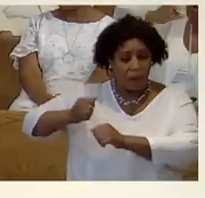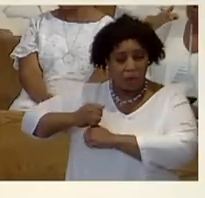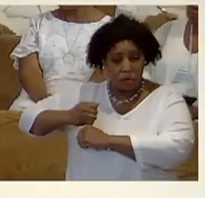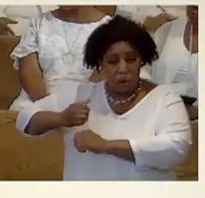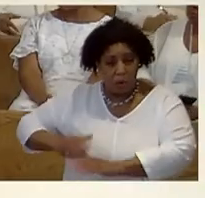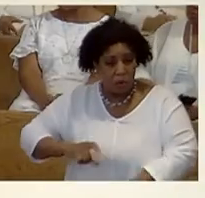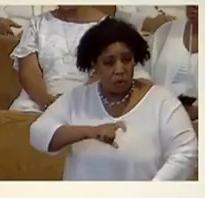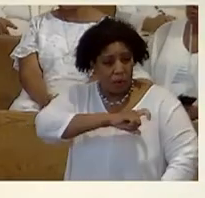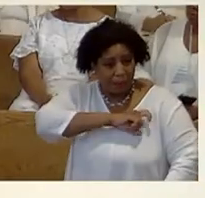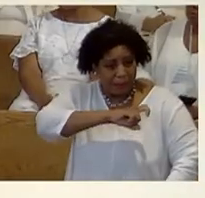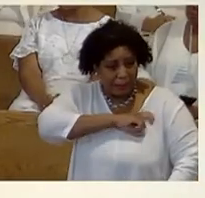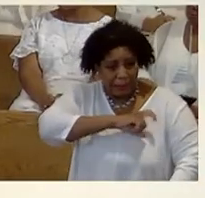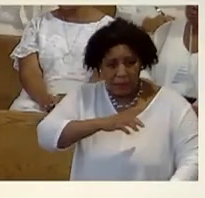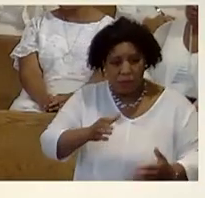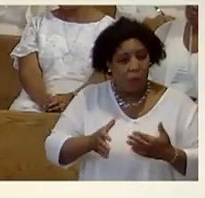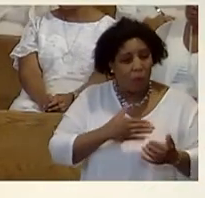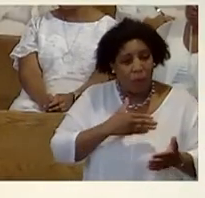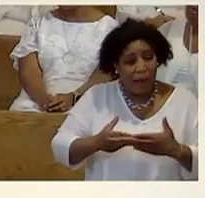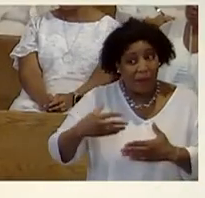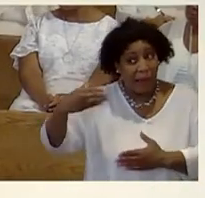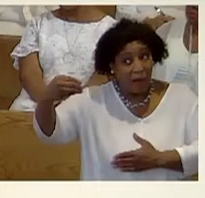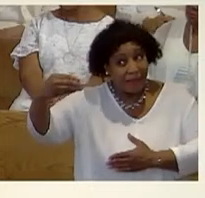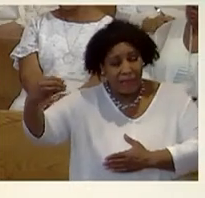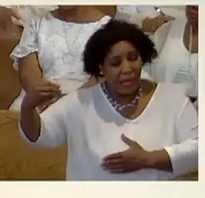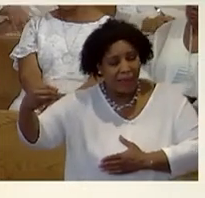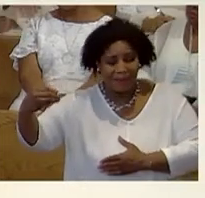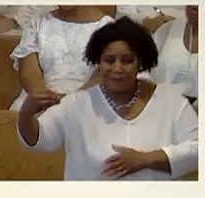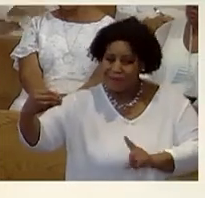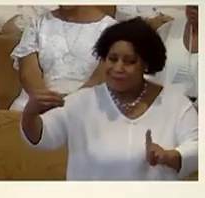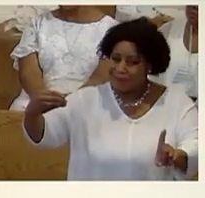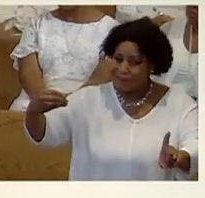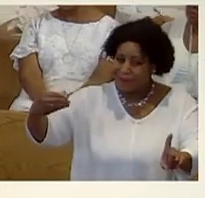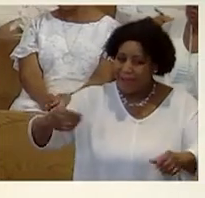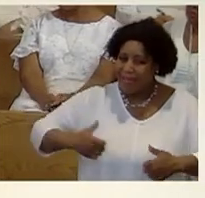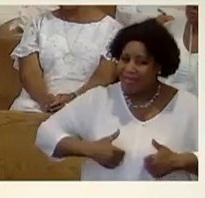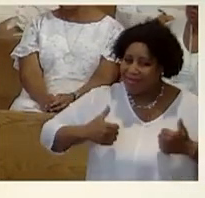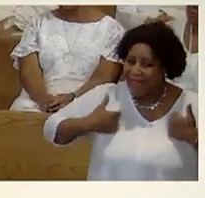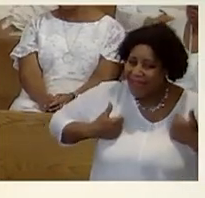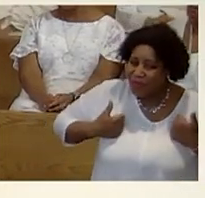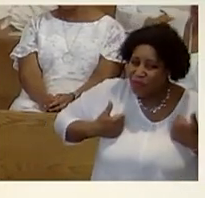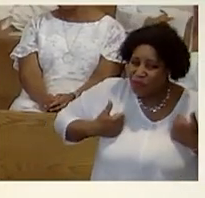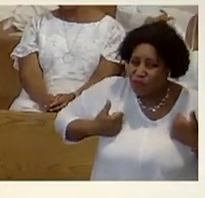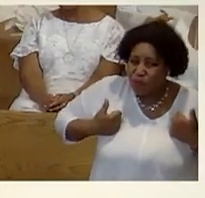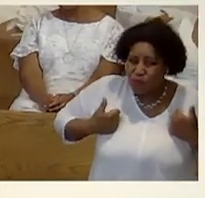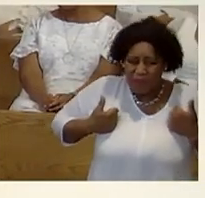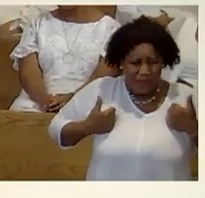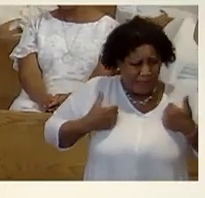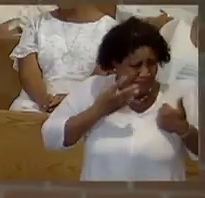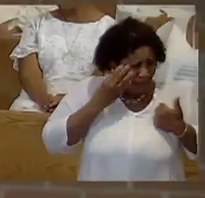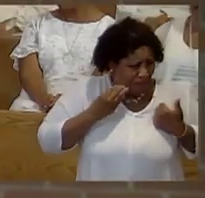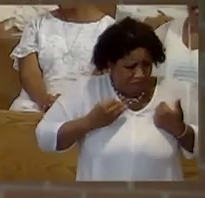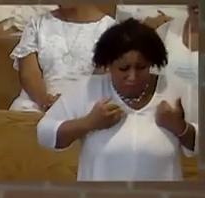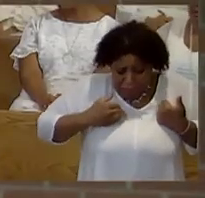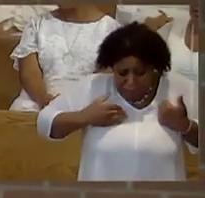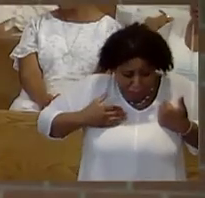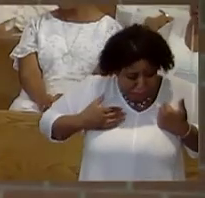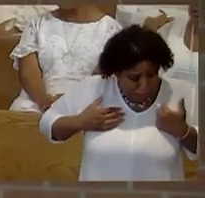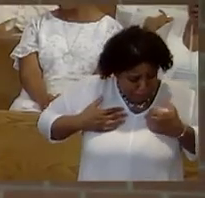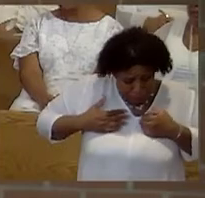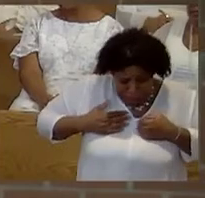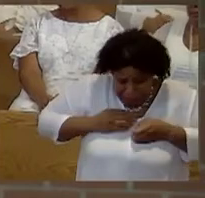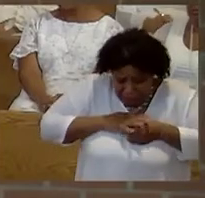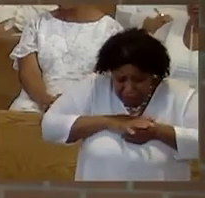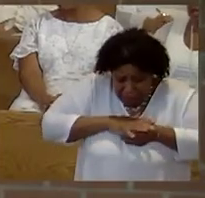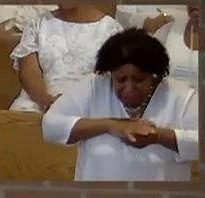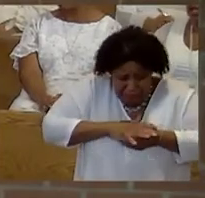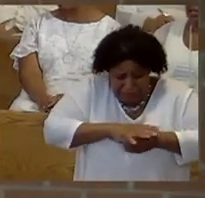by guards on the outside. Sometimes life would deal you a hand where you feel oppression coming